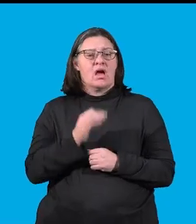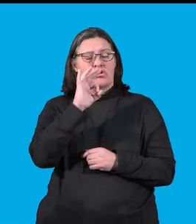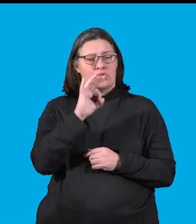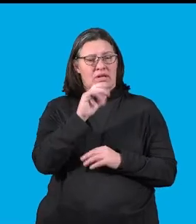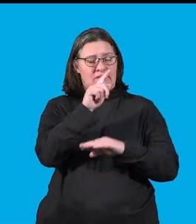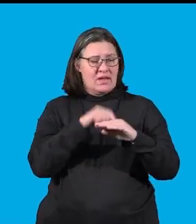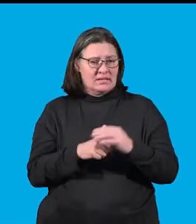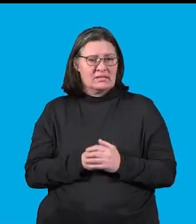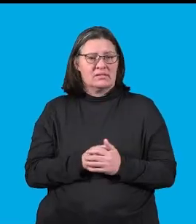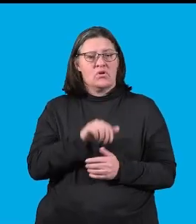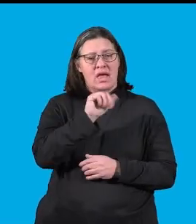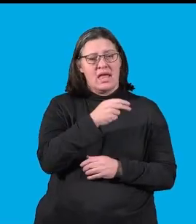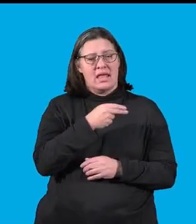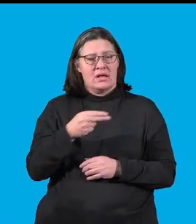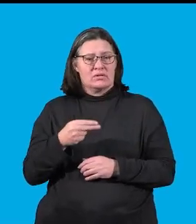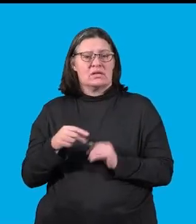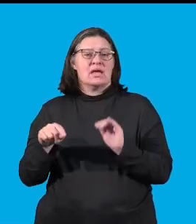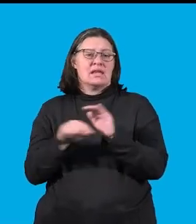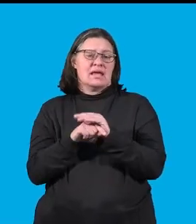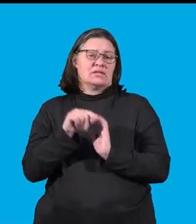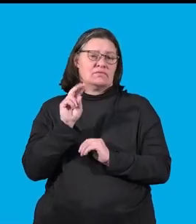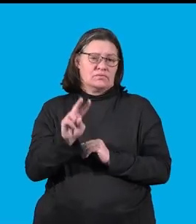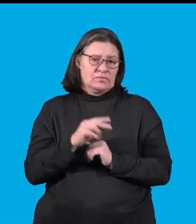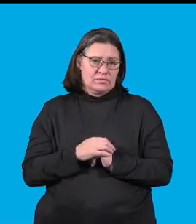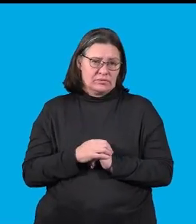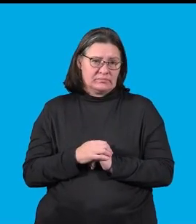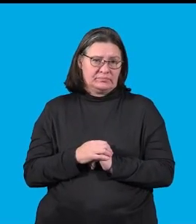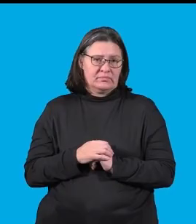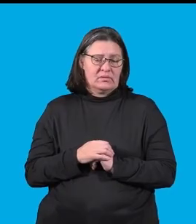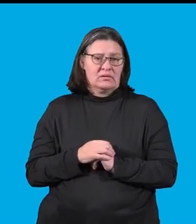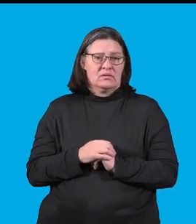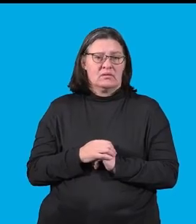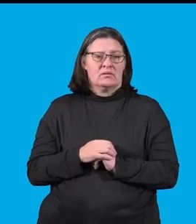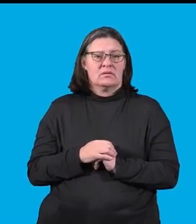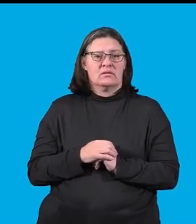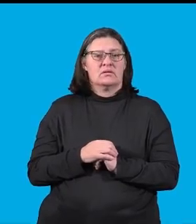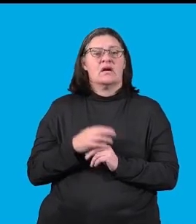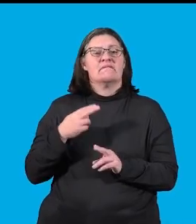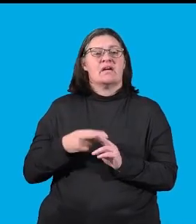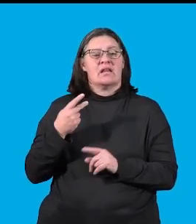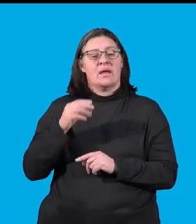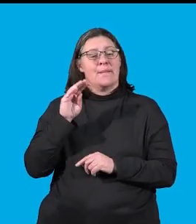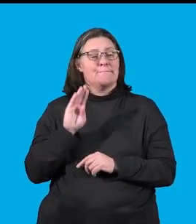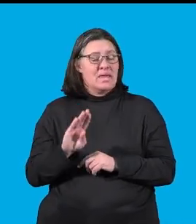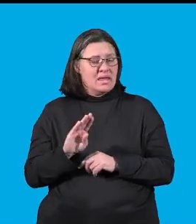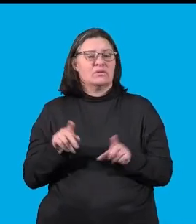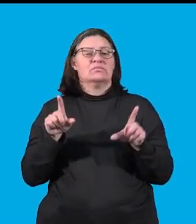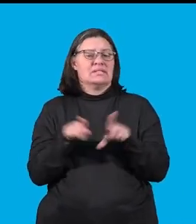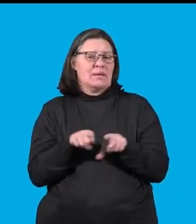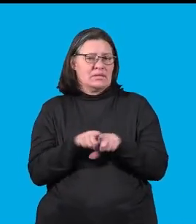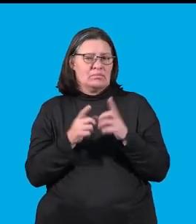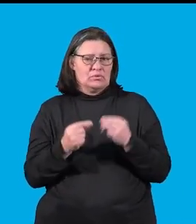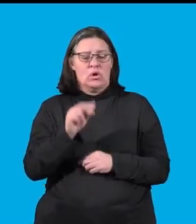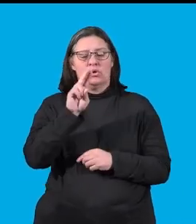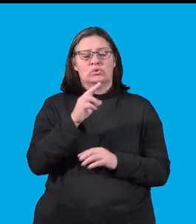by 3. So I get a is equal to negative 2. And then finally, to find b, we do the